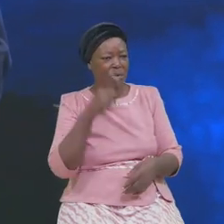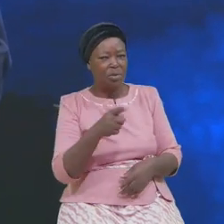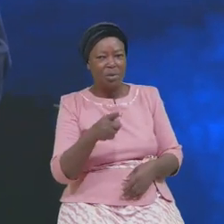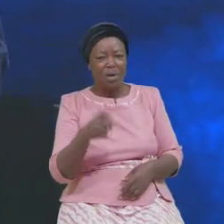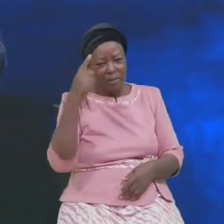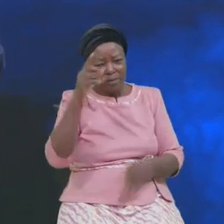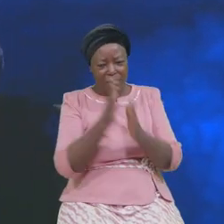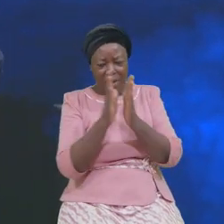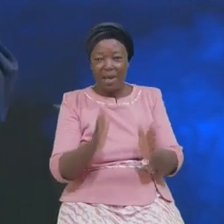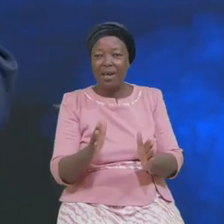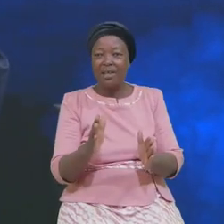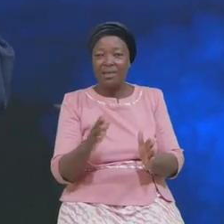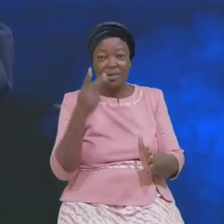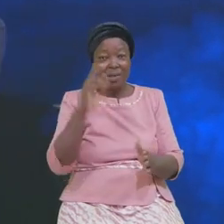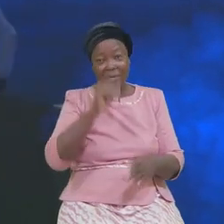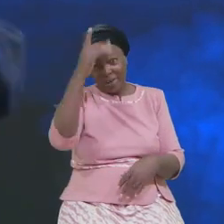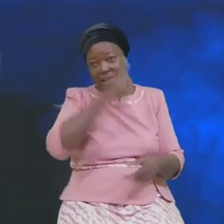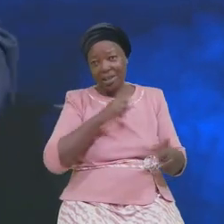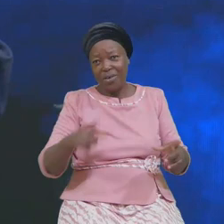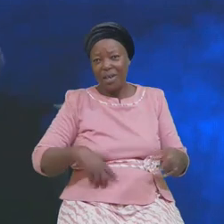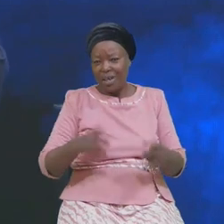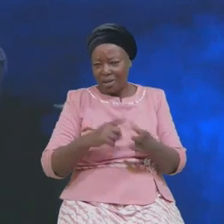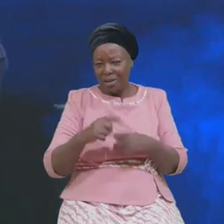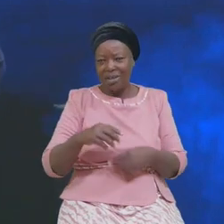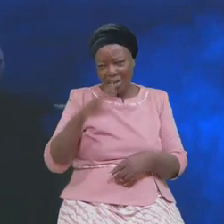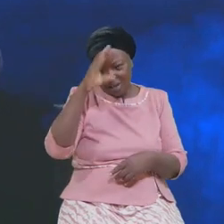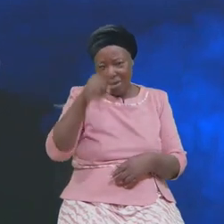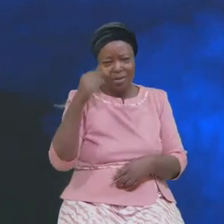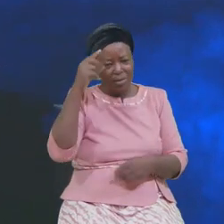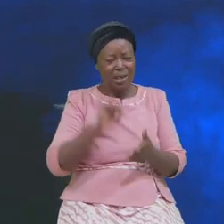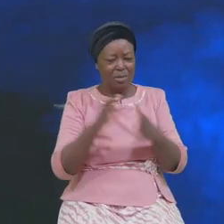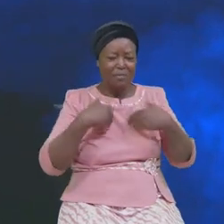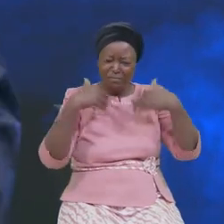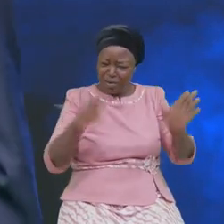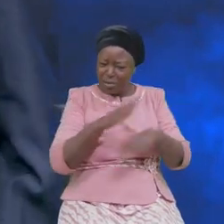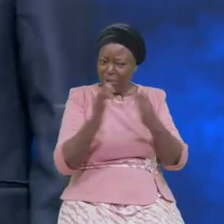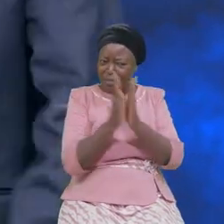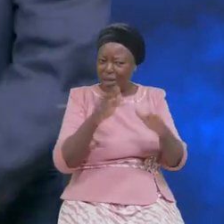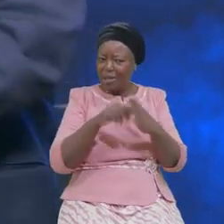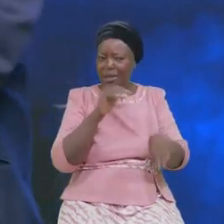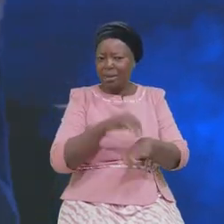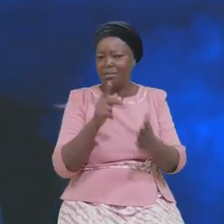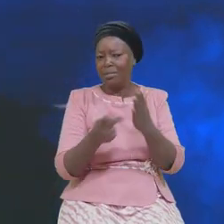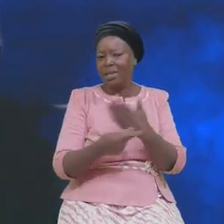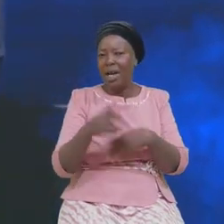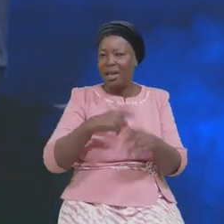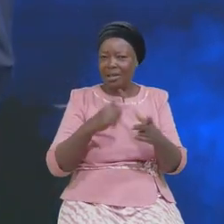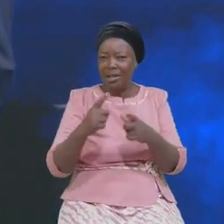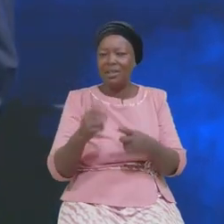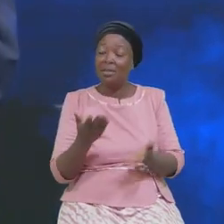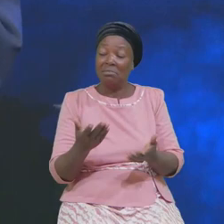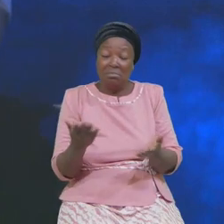prayer. I thought we had done all the prayer at the crusade field. And then they brought, I